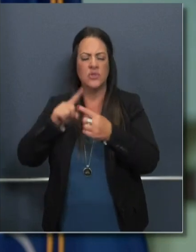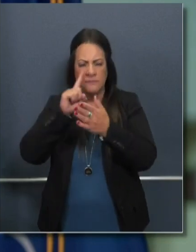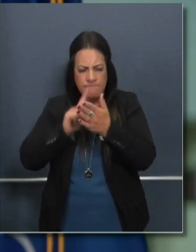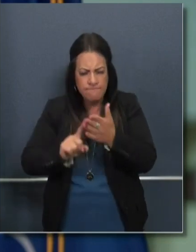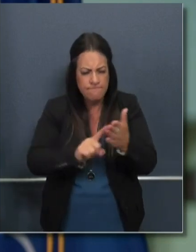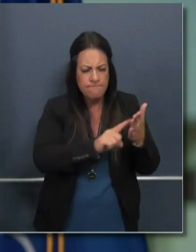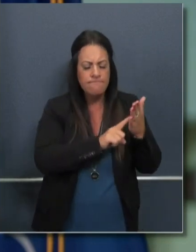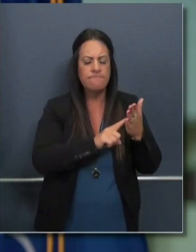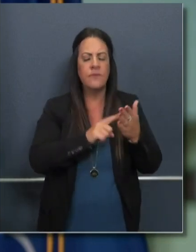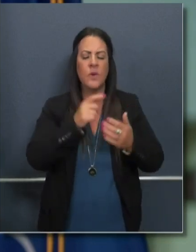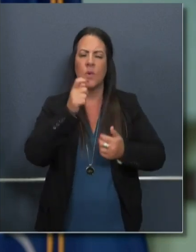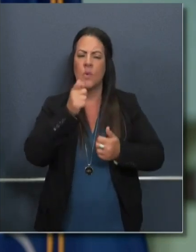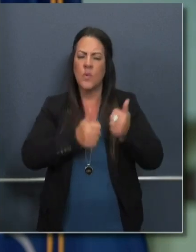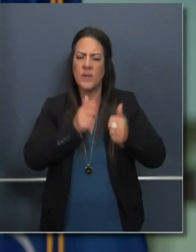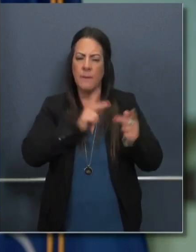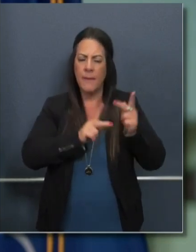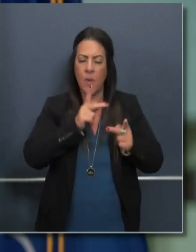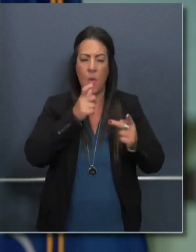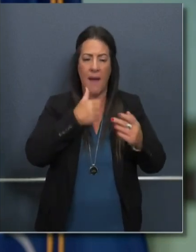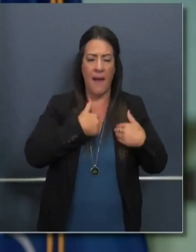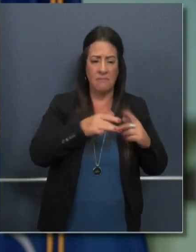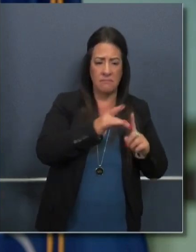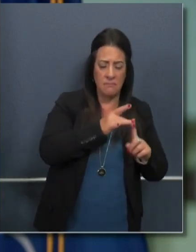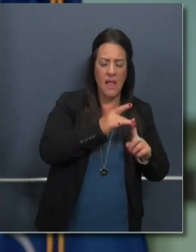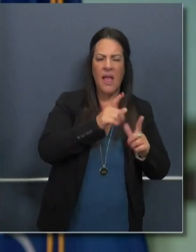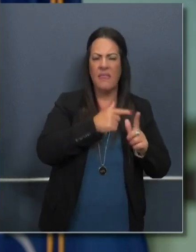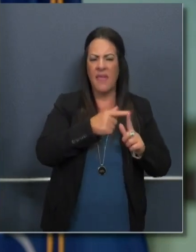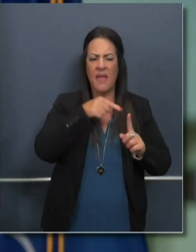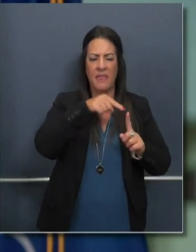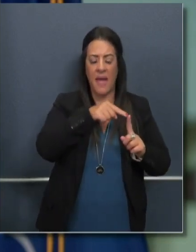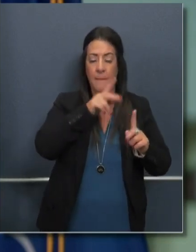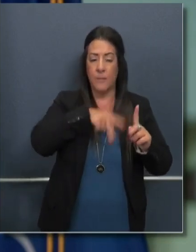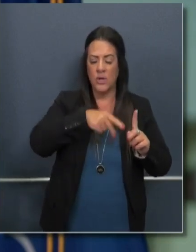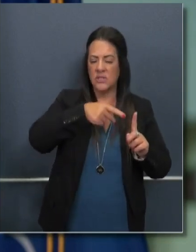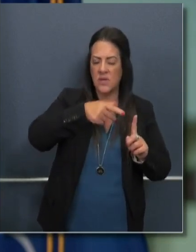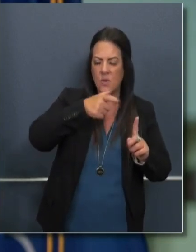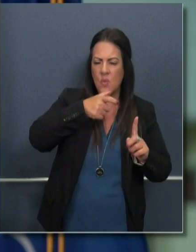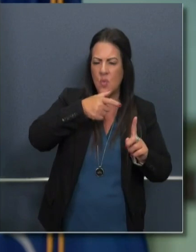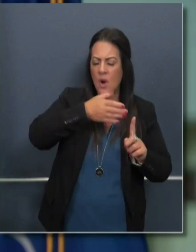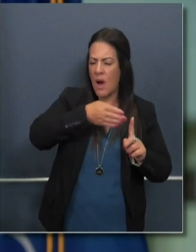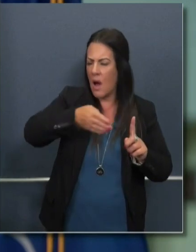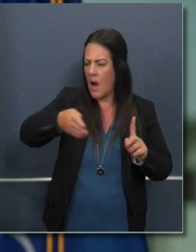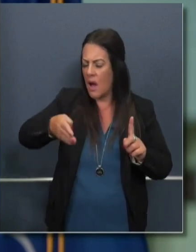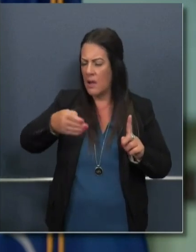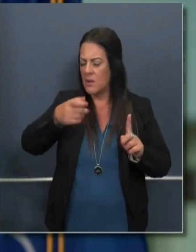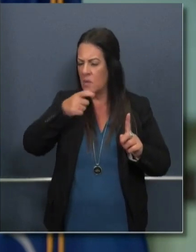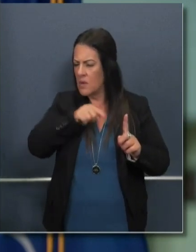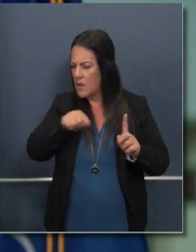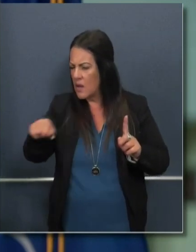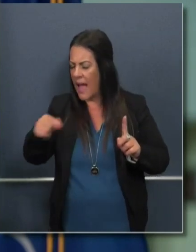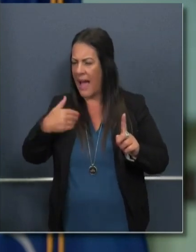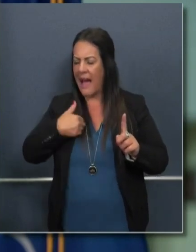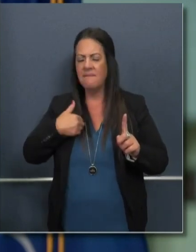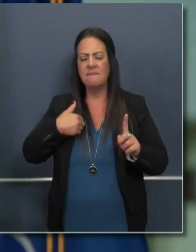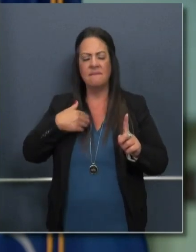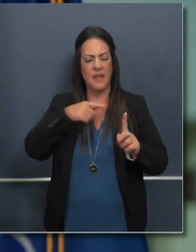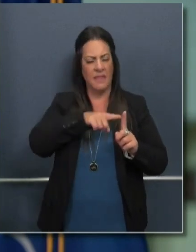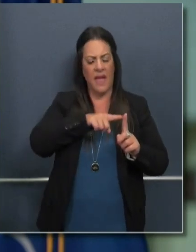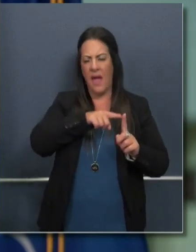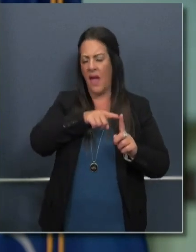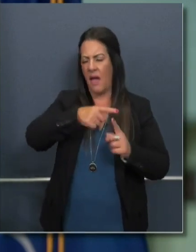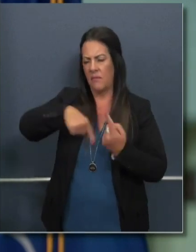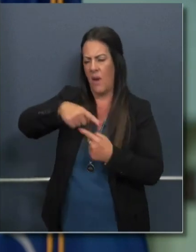well-resourced contact tracing that predates COVID-19. Others are putting together their contact tracers. We've aided that effort not only